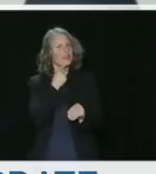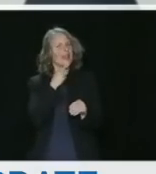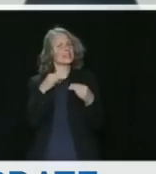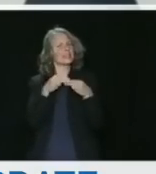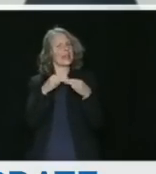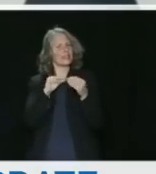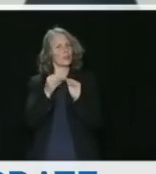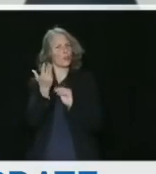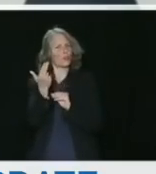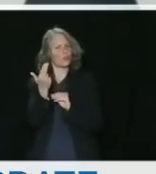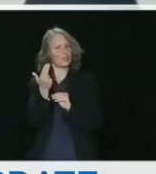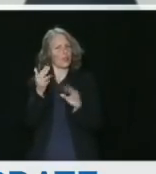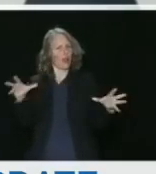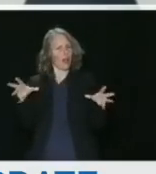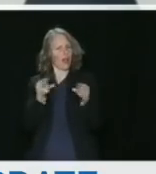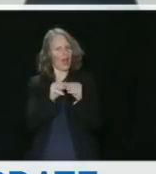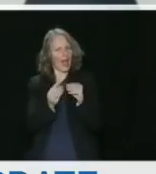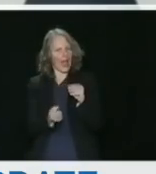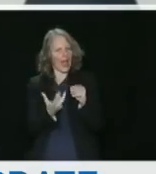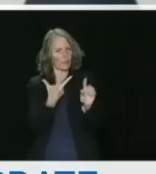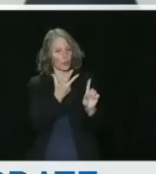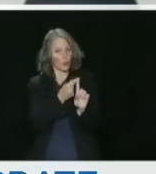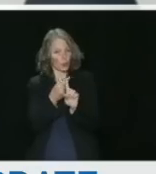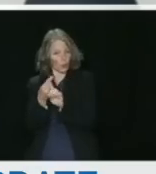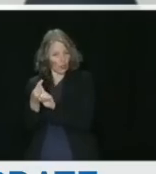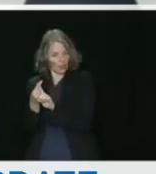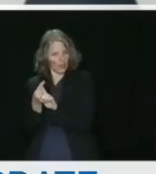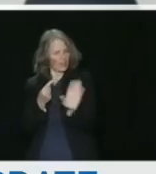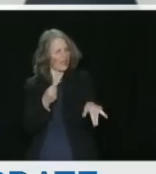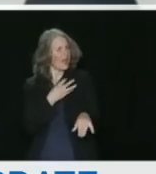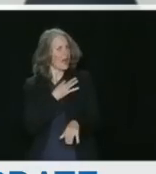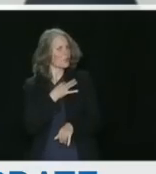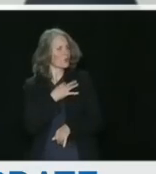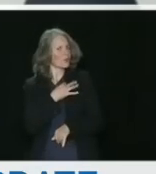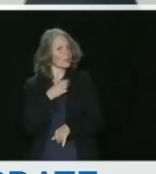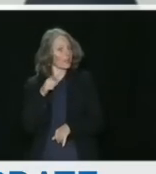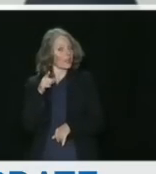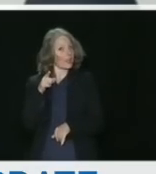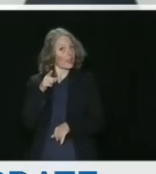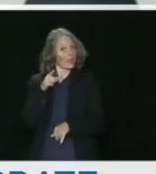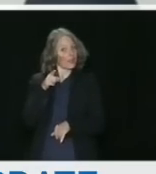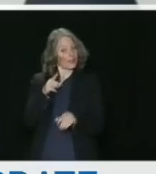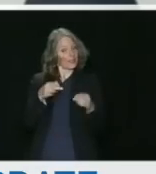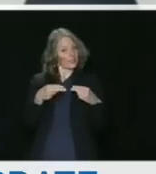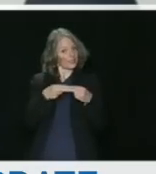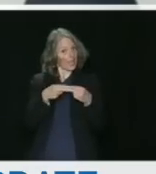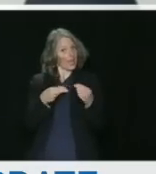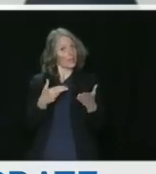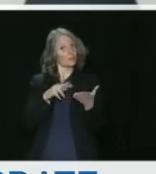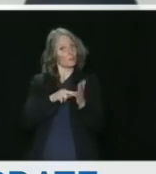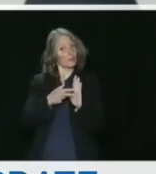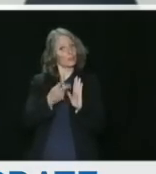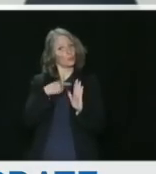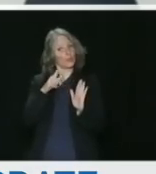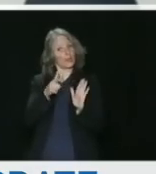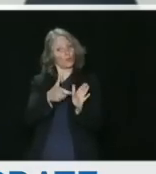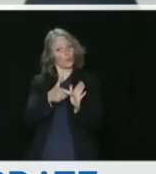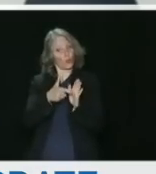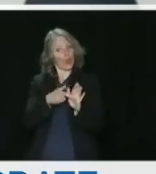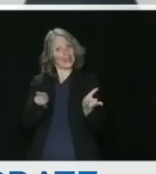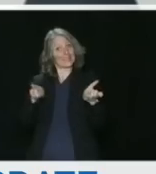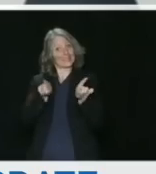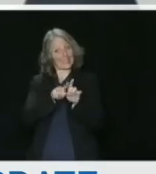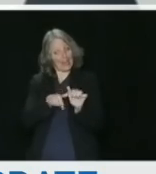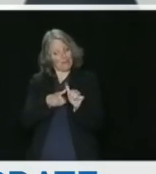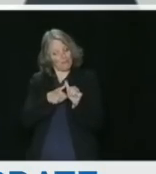slide 13? Is this showing that we need the same level of public health restrictions until